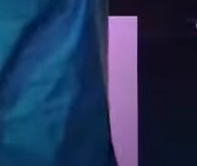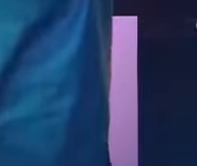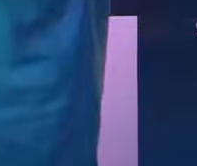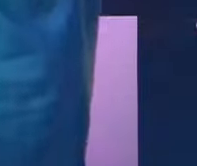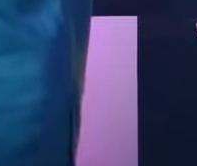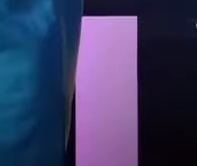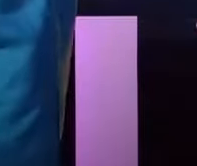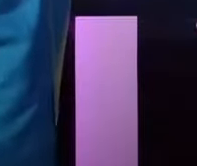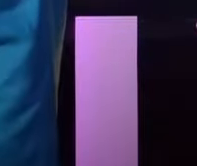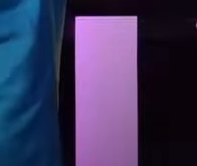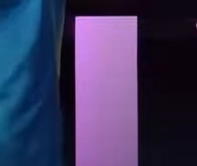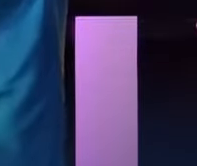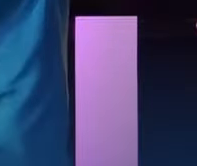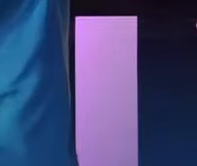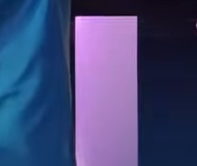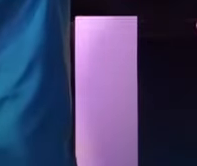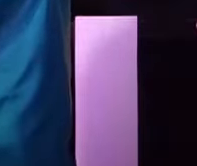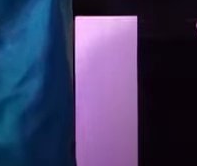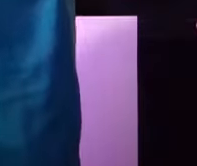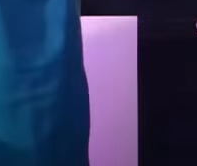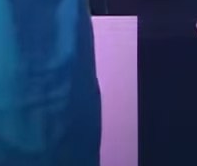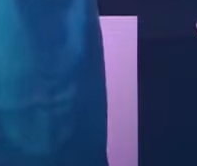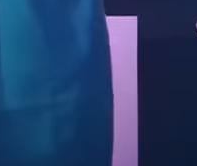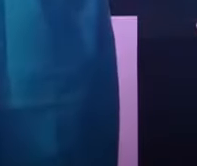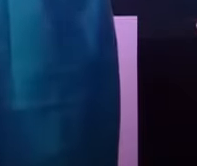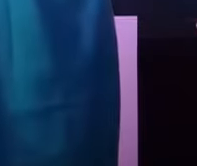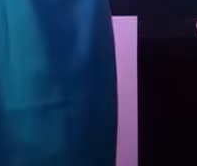rock and I emphasize on the capital